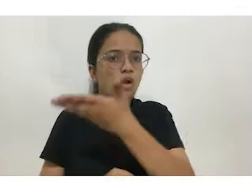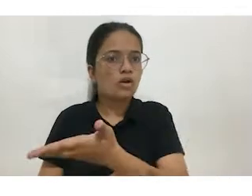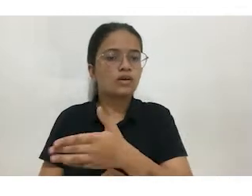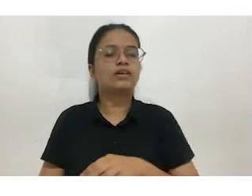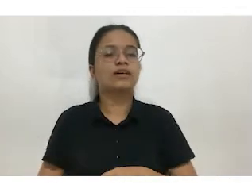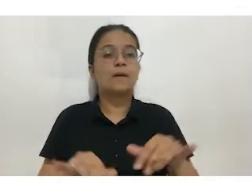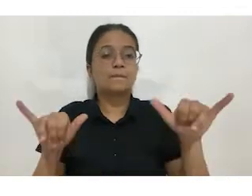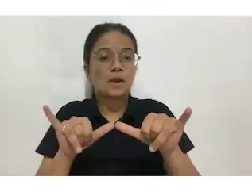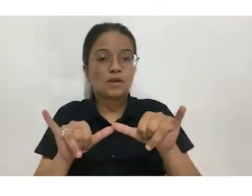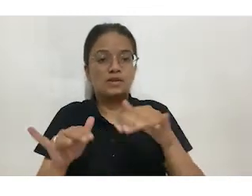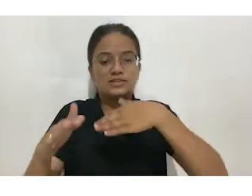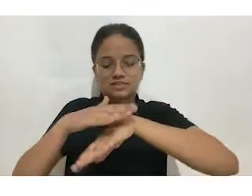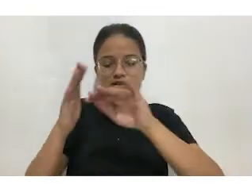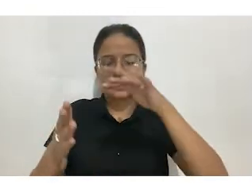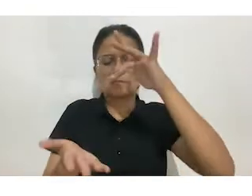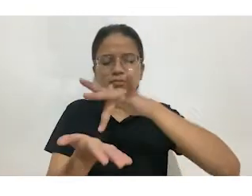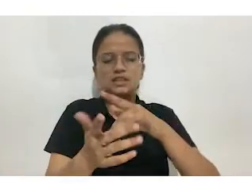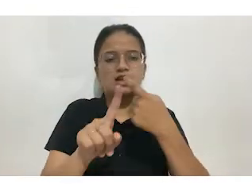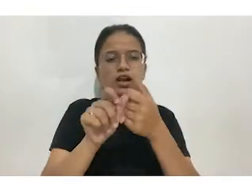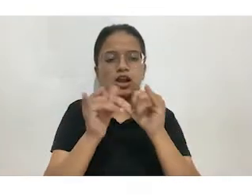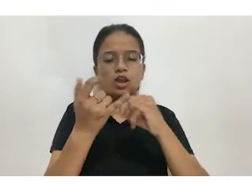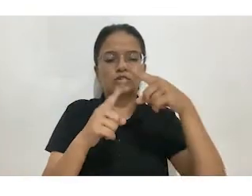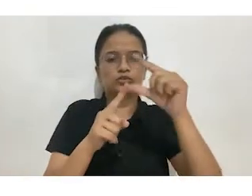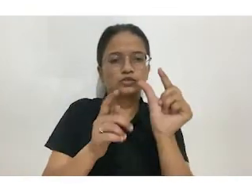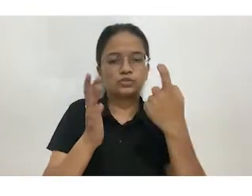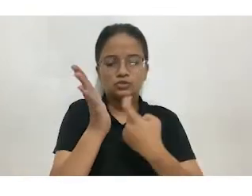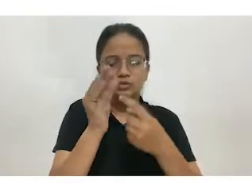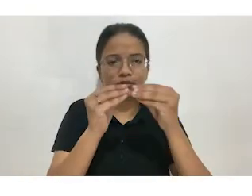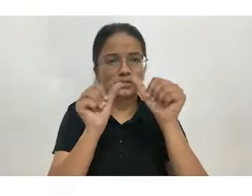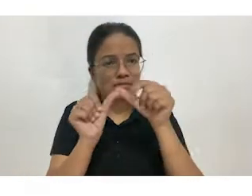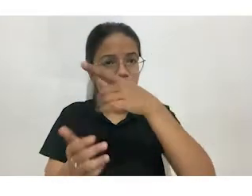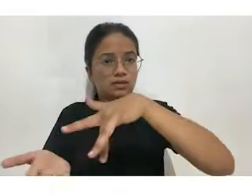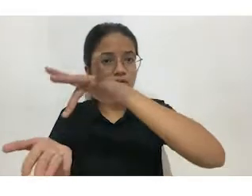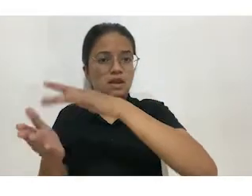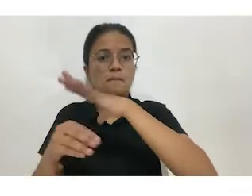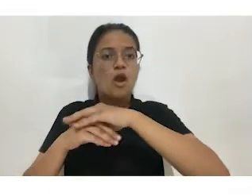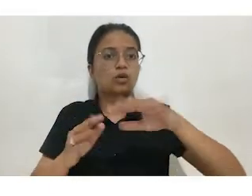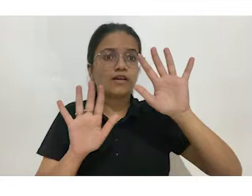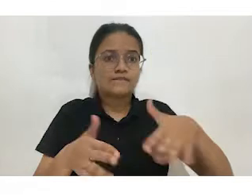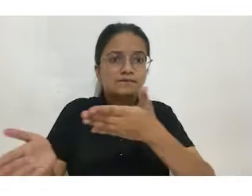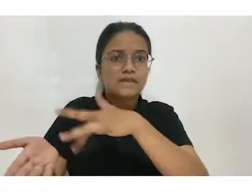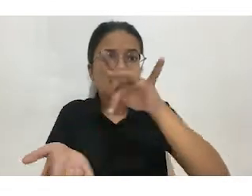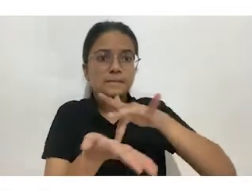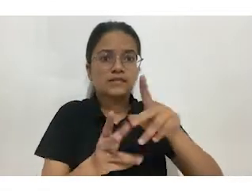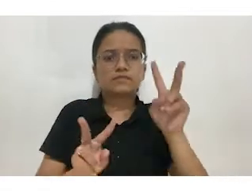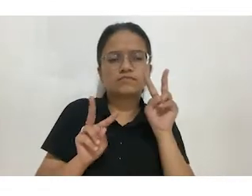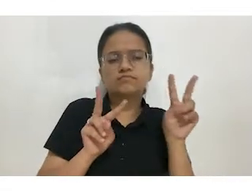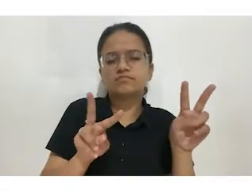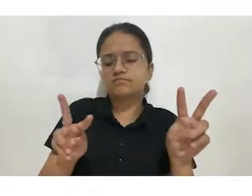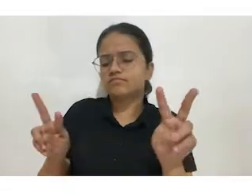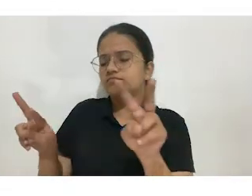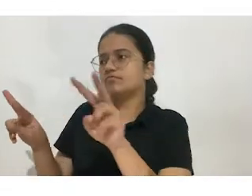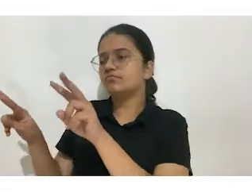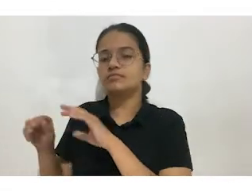Bangalore, and we are a corner property of Kasturba and Kasturba Crossroad, right across two of the museums that Bangalore has,